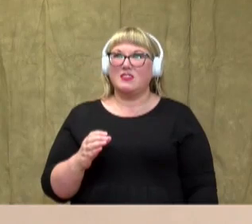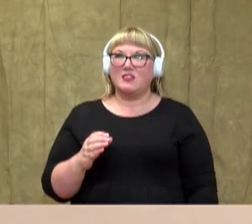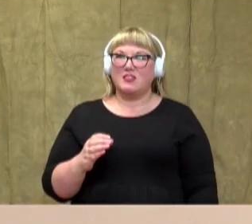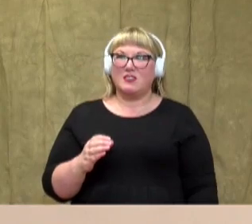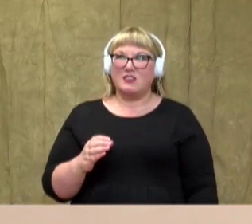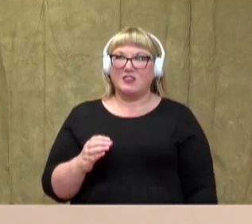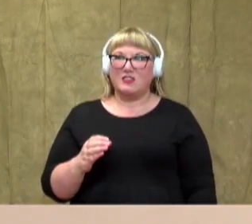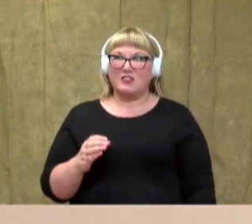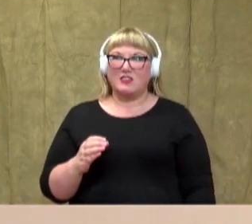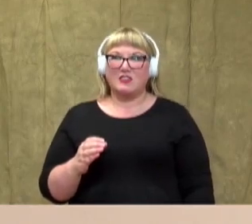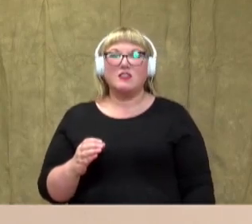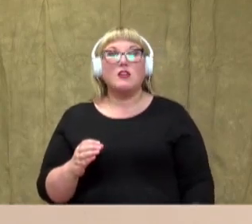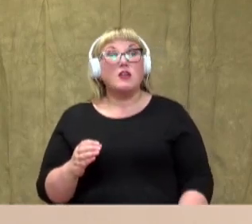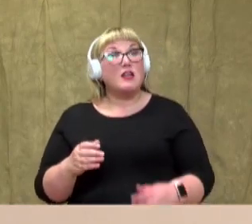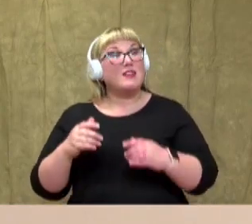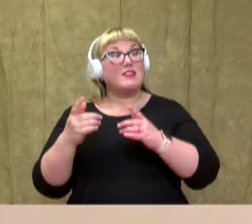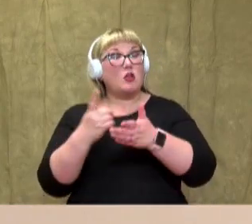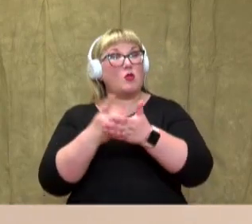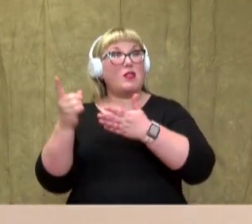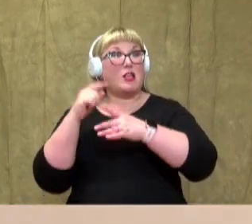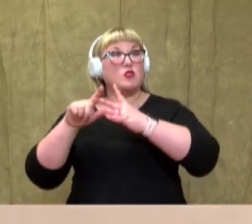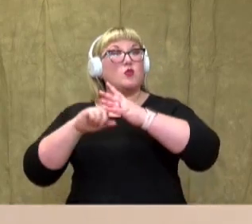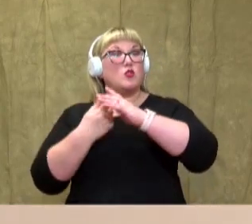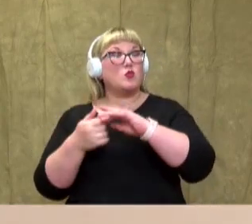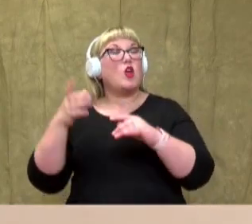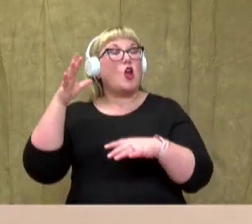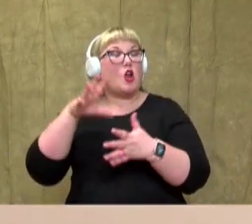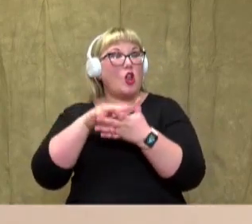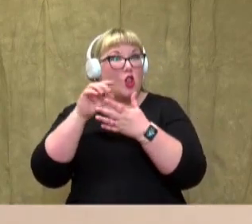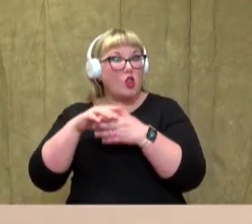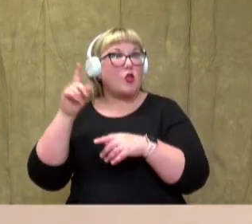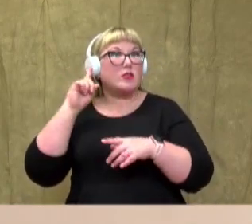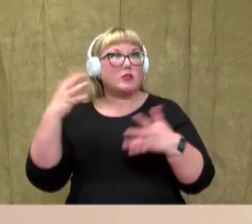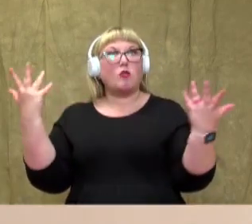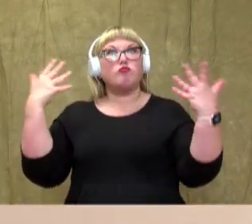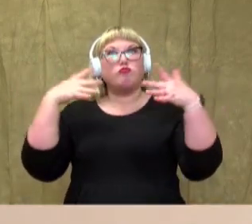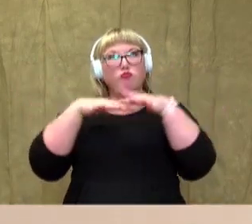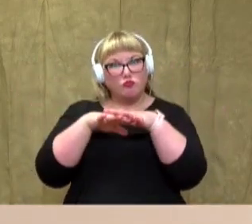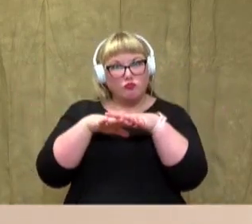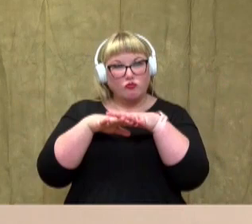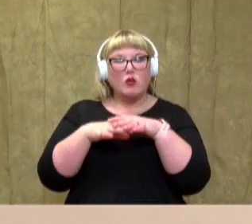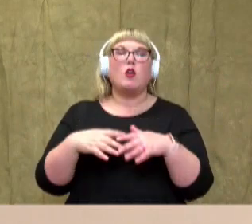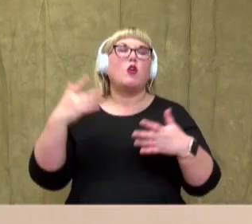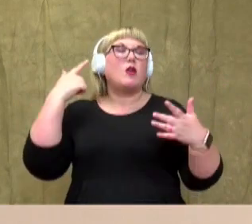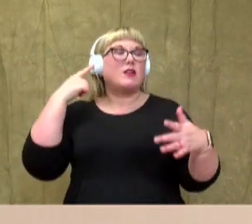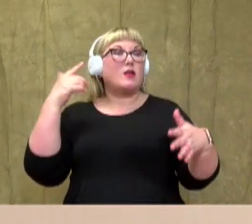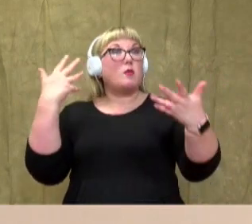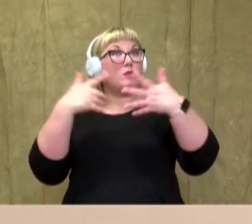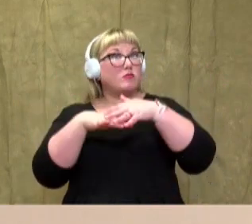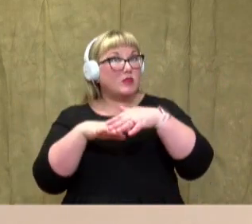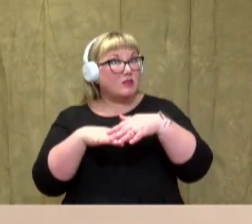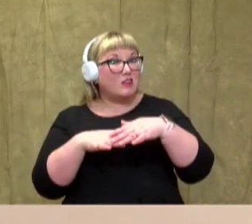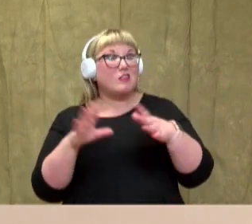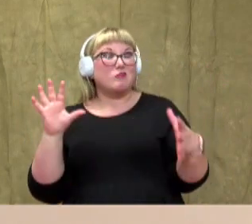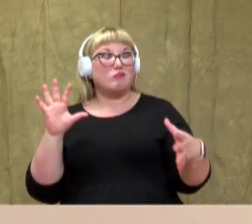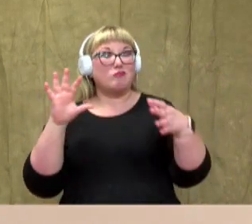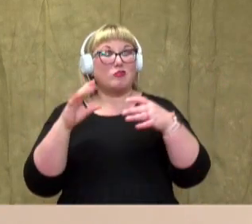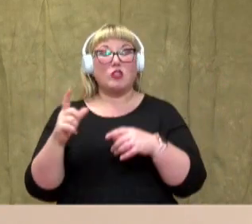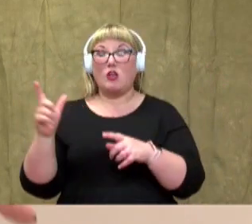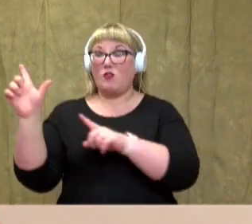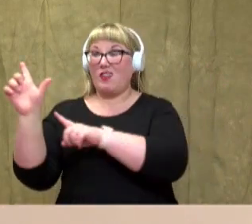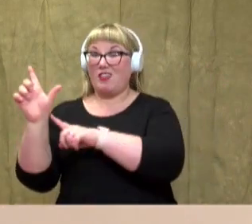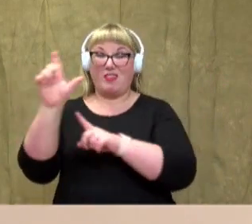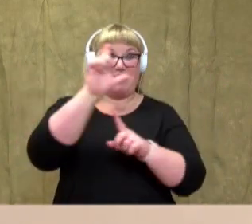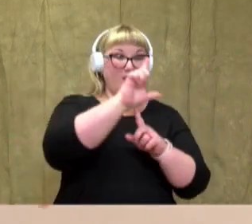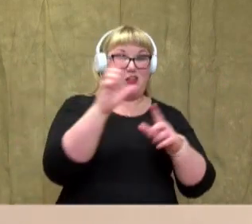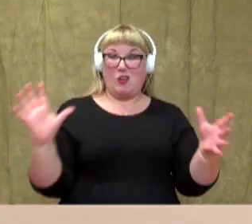our introduction into digraphs. We learned that a digraph is when two letters connect to make one sound. Remember,